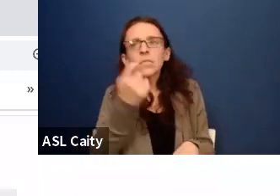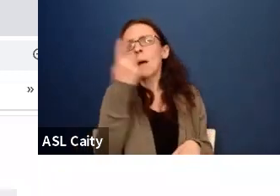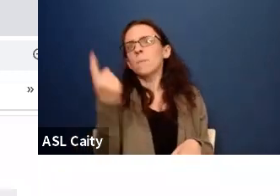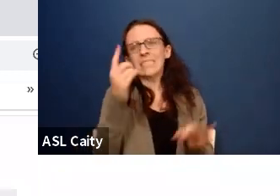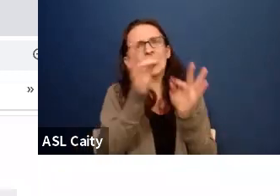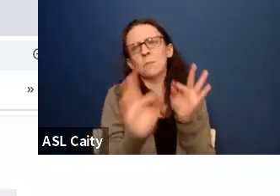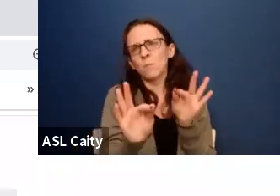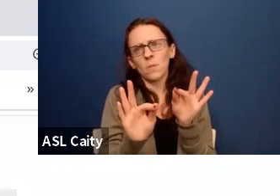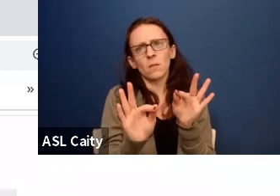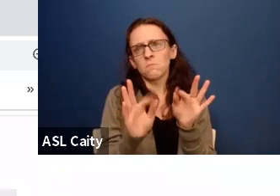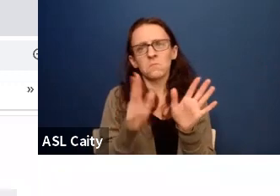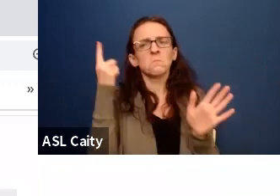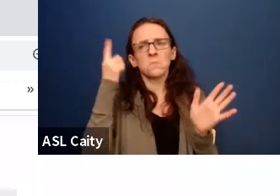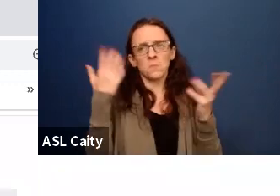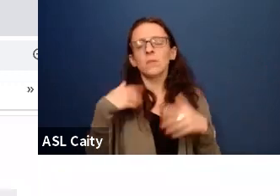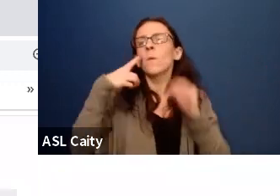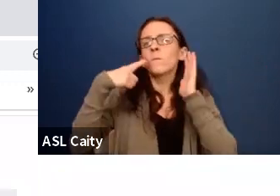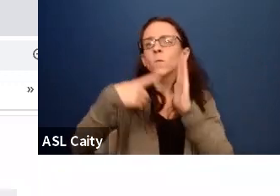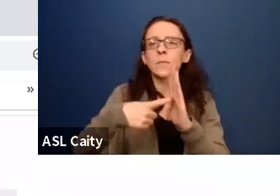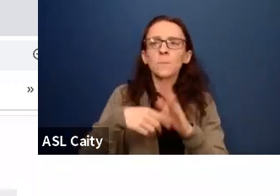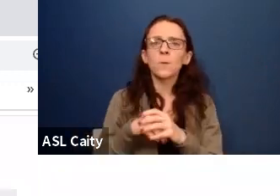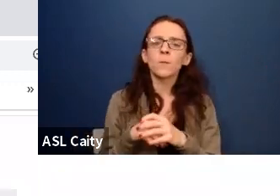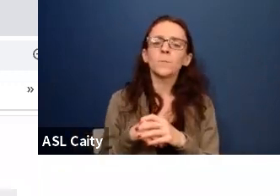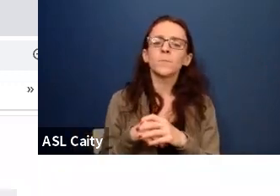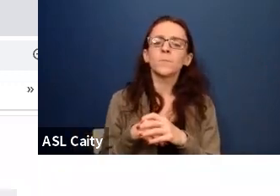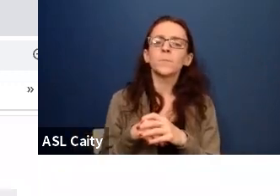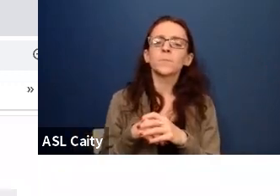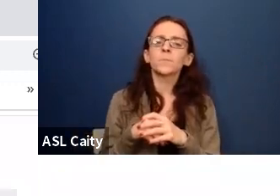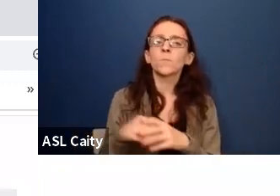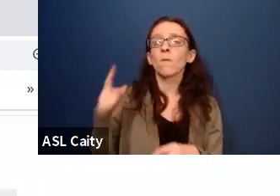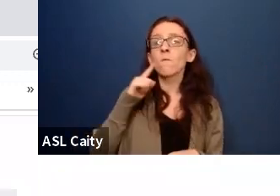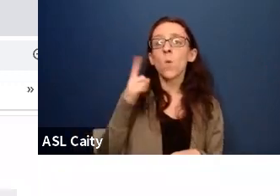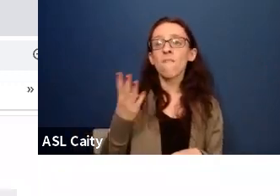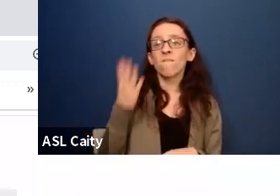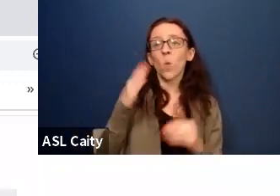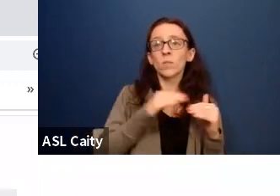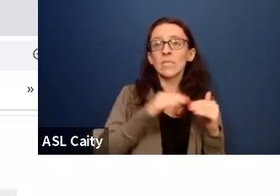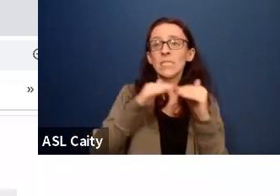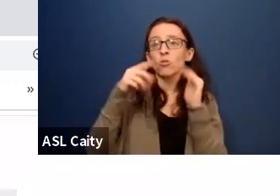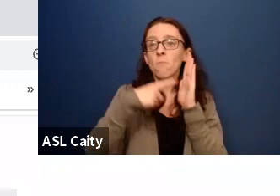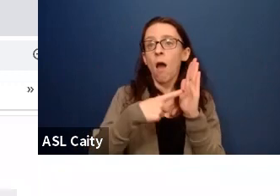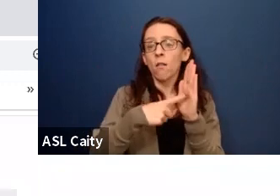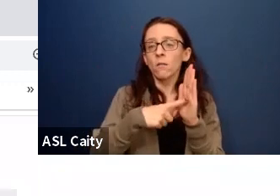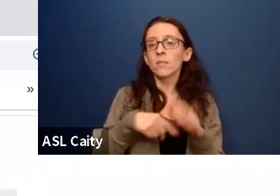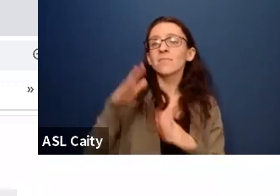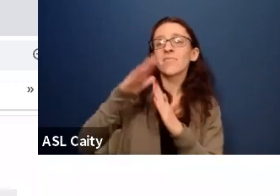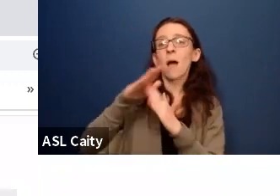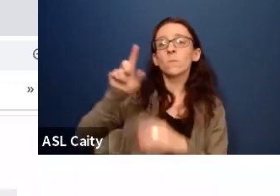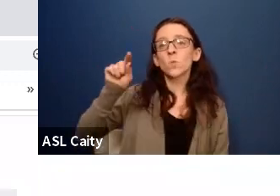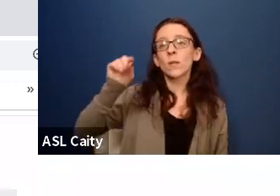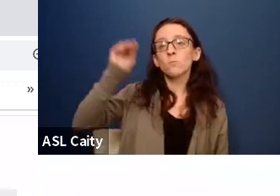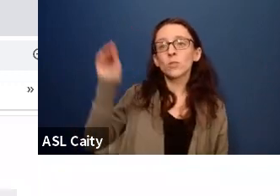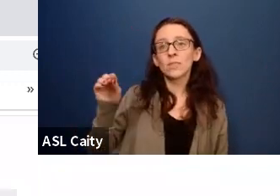that if, for example, in the 4-tier model, the top 20%